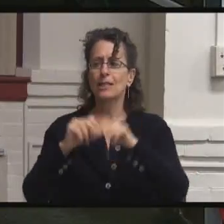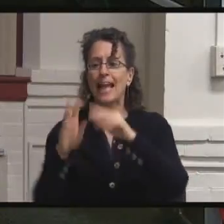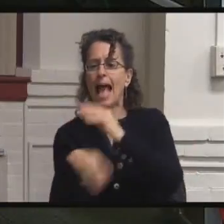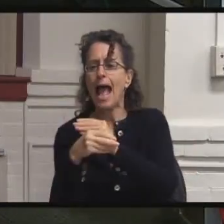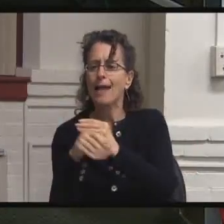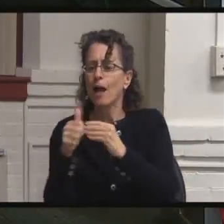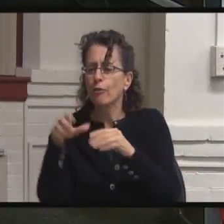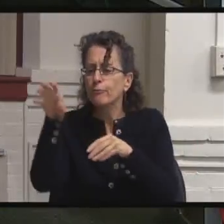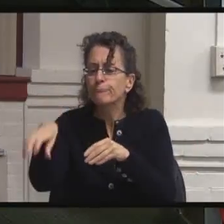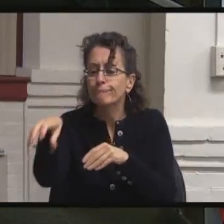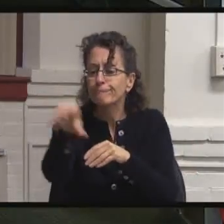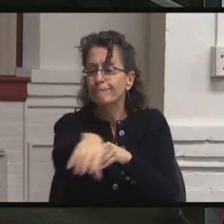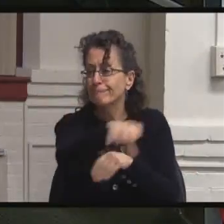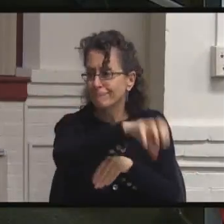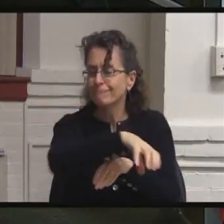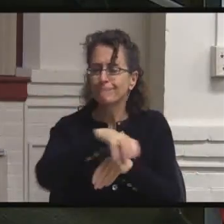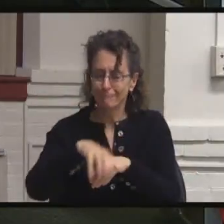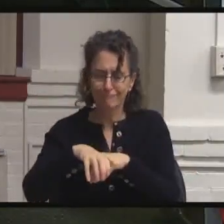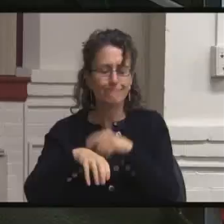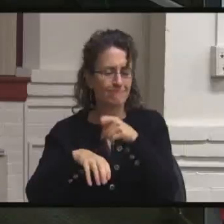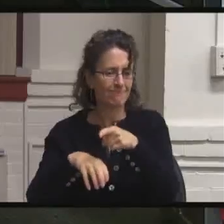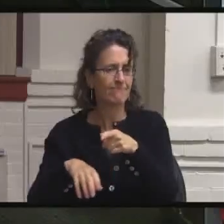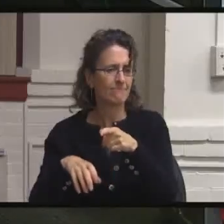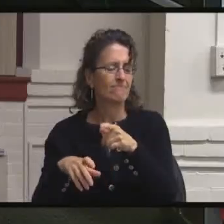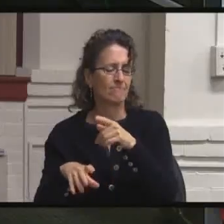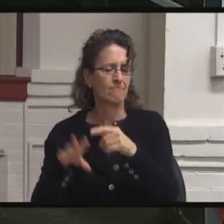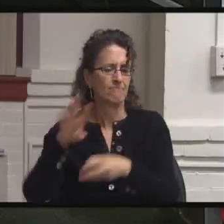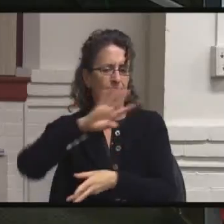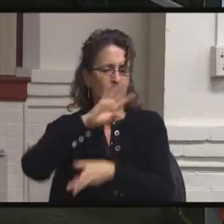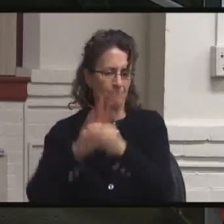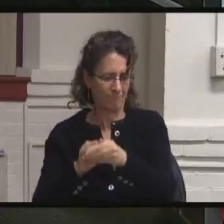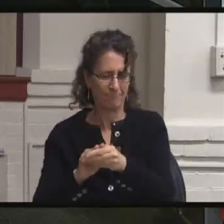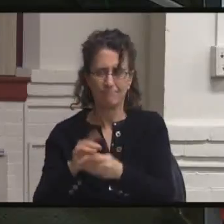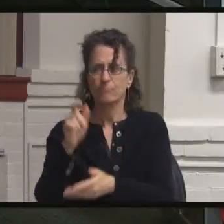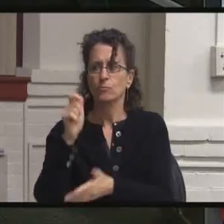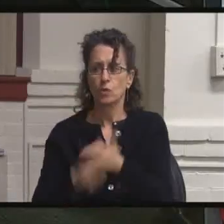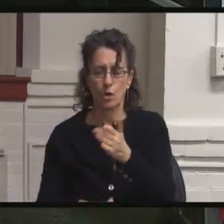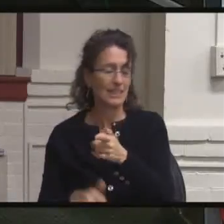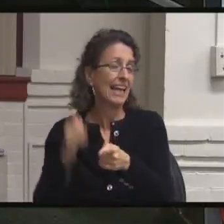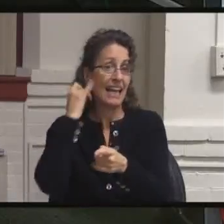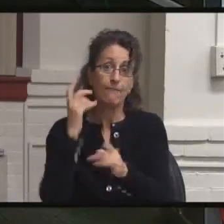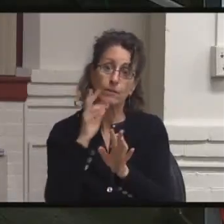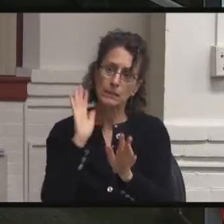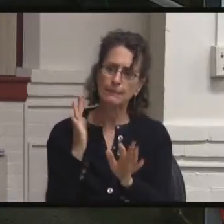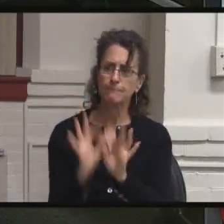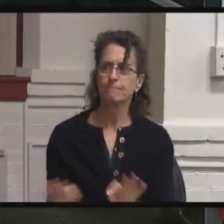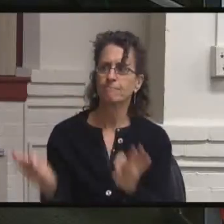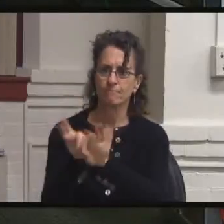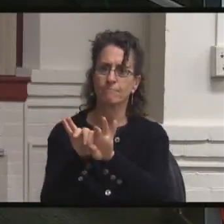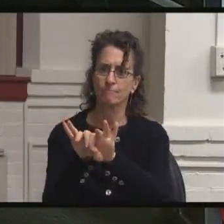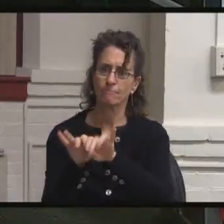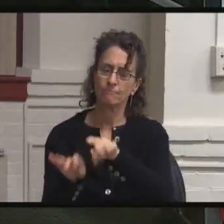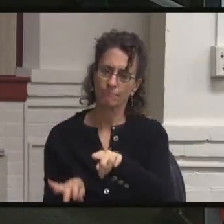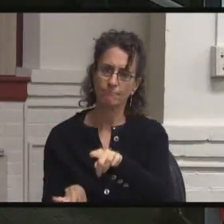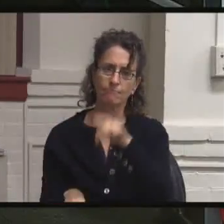that would be undertaken if it appears reasonable and prudent, both to